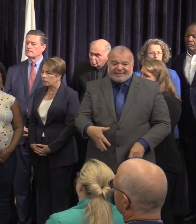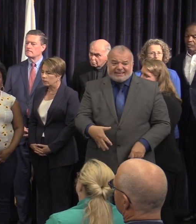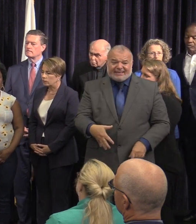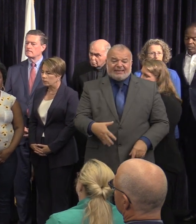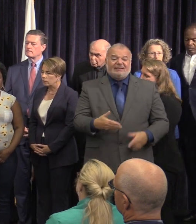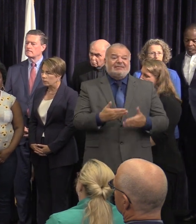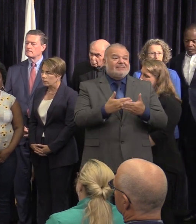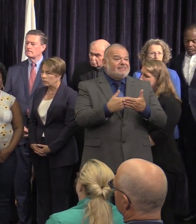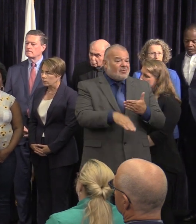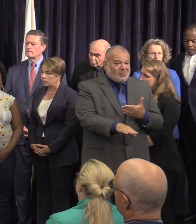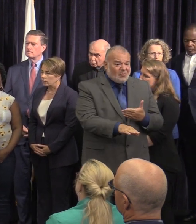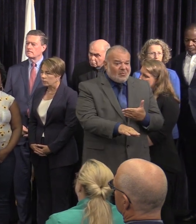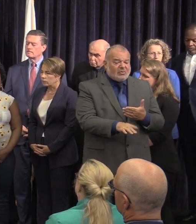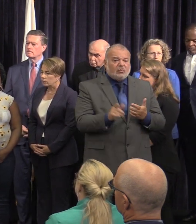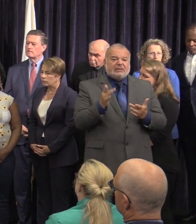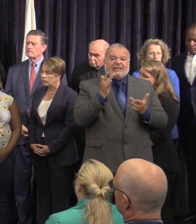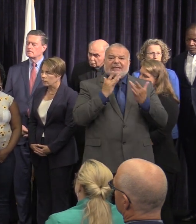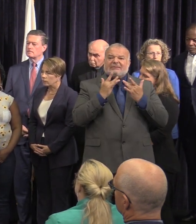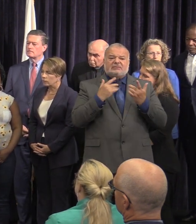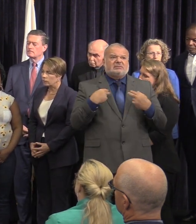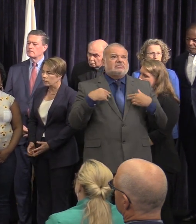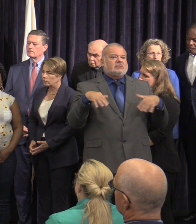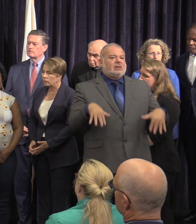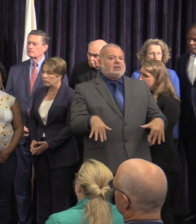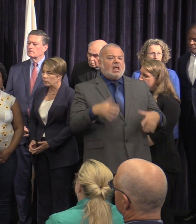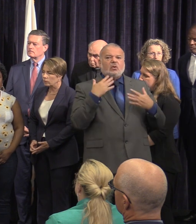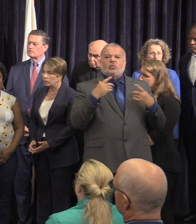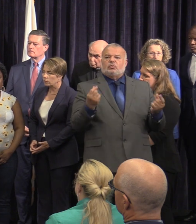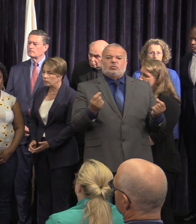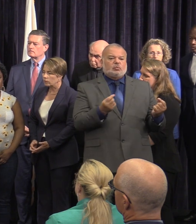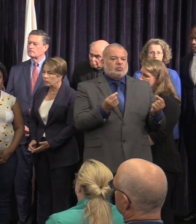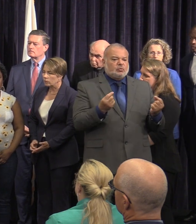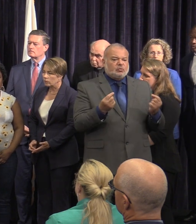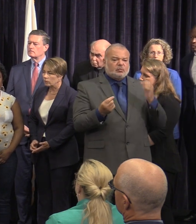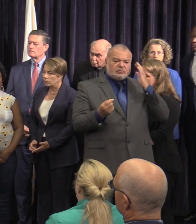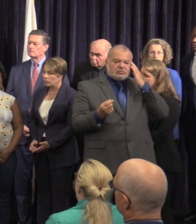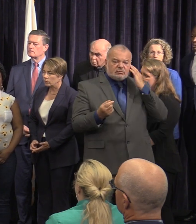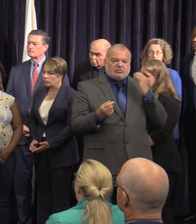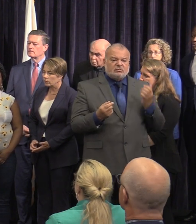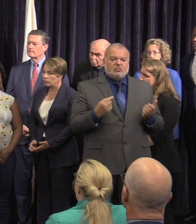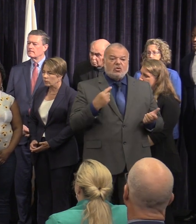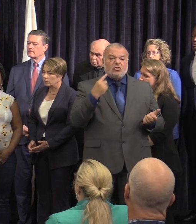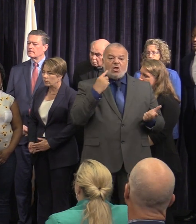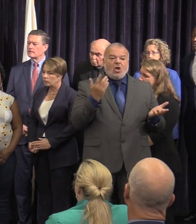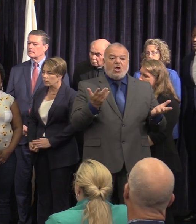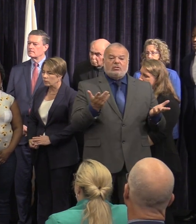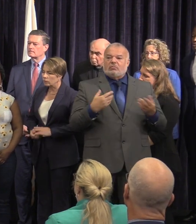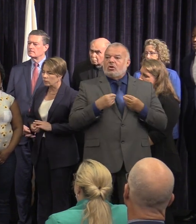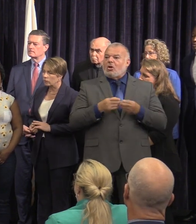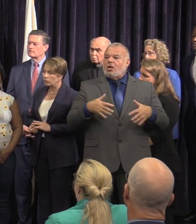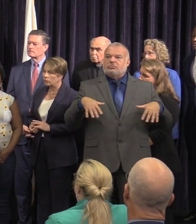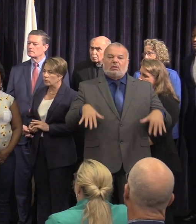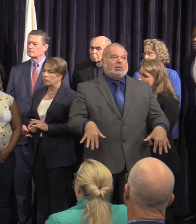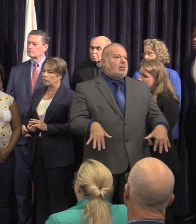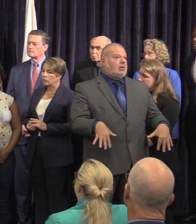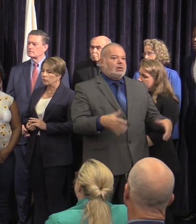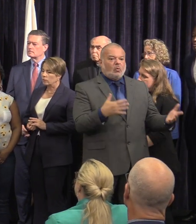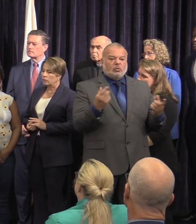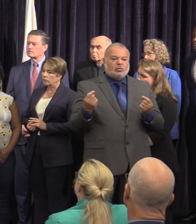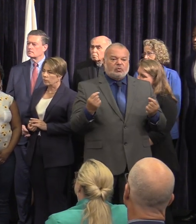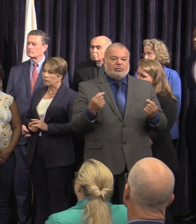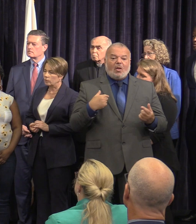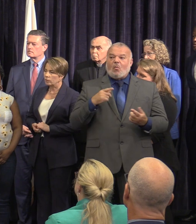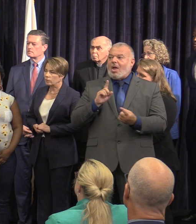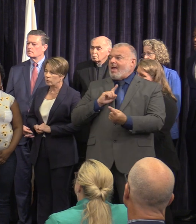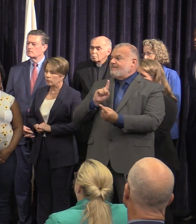desperate. She didn't know exactly what to do. She thought that all was lost. And as soon as we met with Esther, to our one-stop